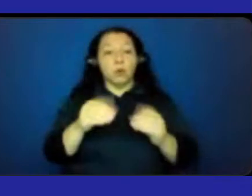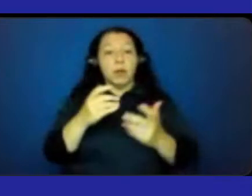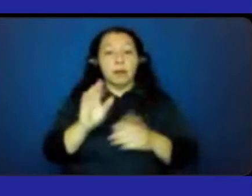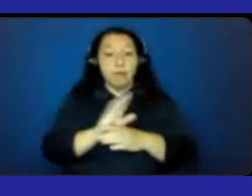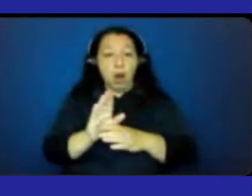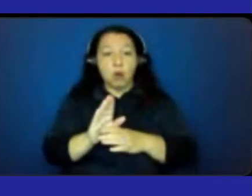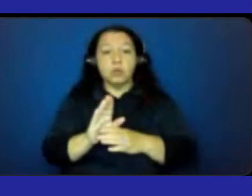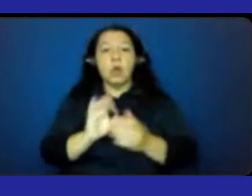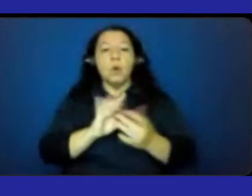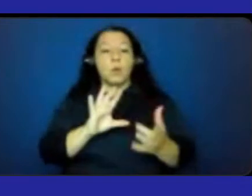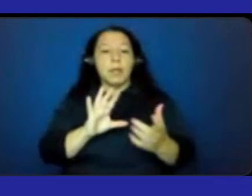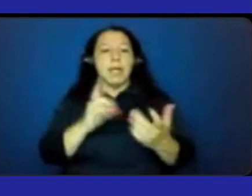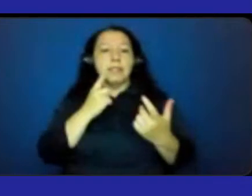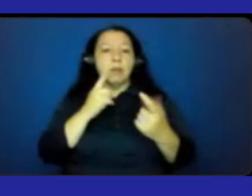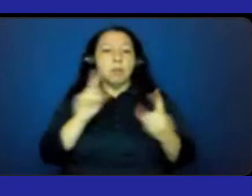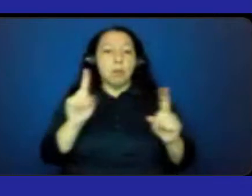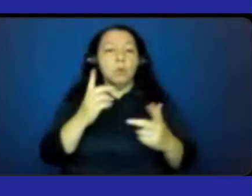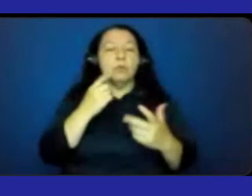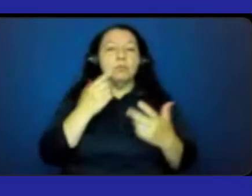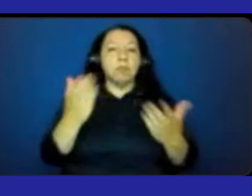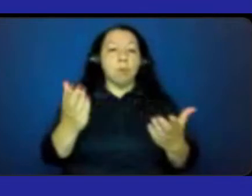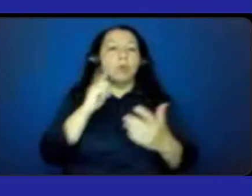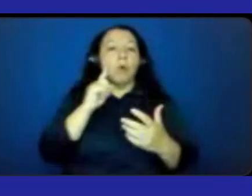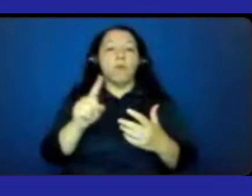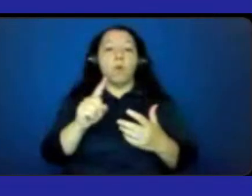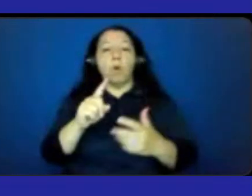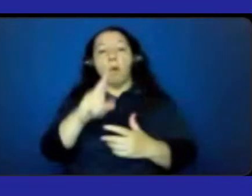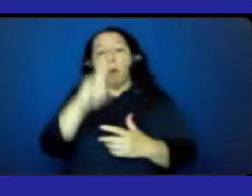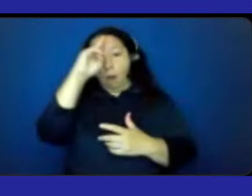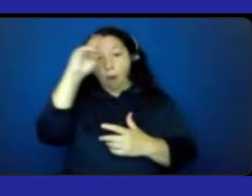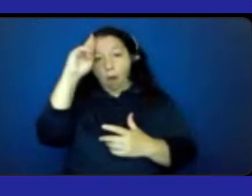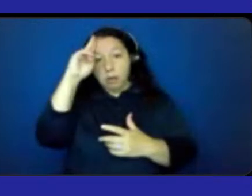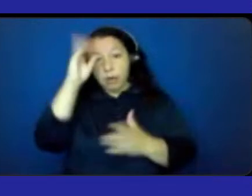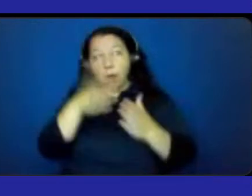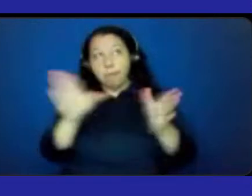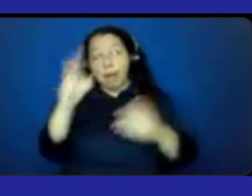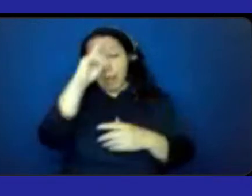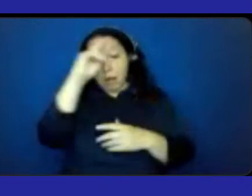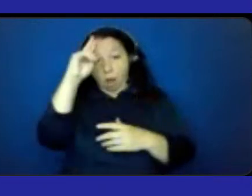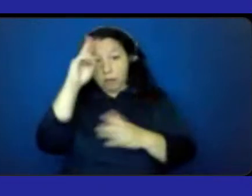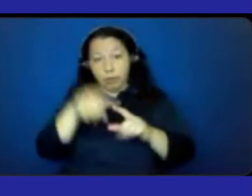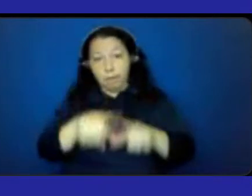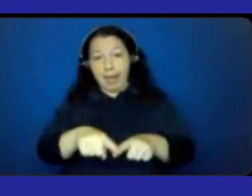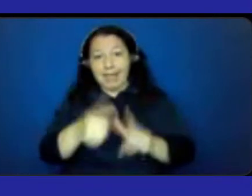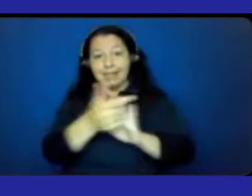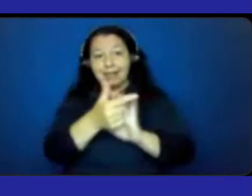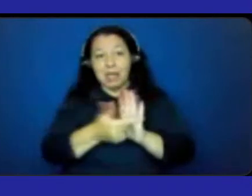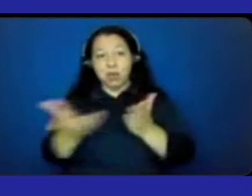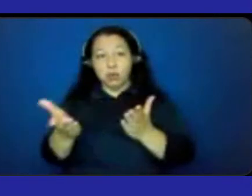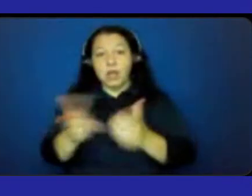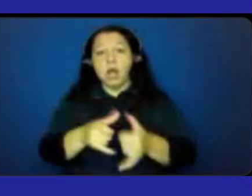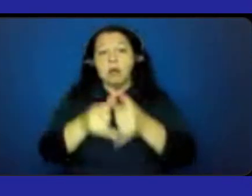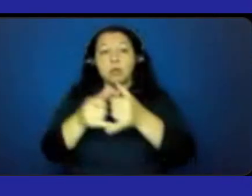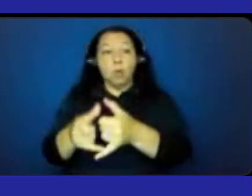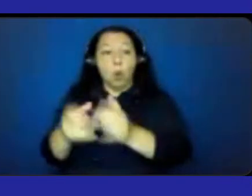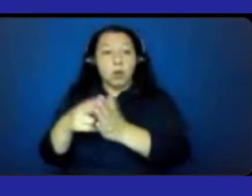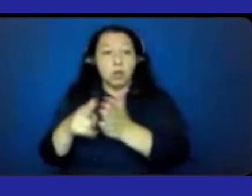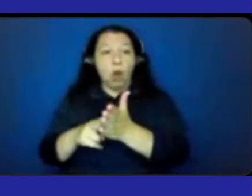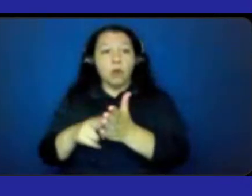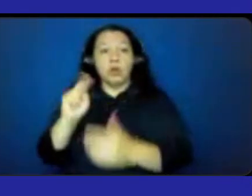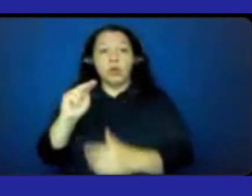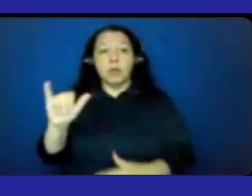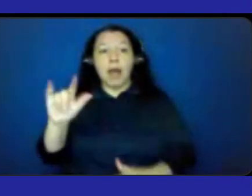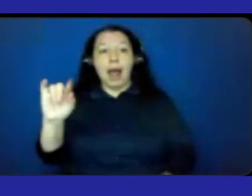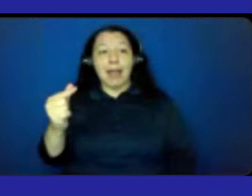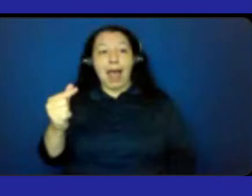for public hospital-based immigration legal services, and they awarded the contract to Nilag after a